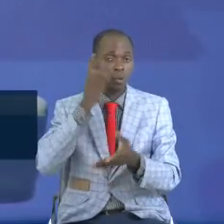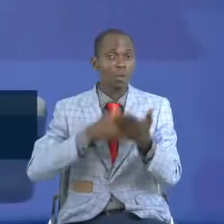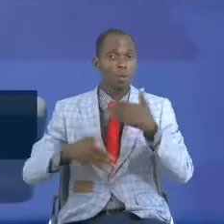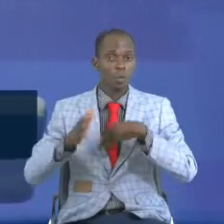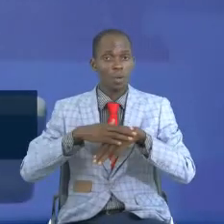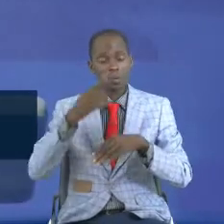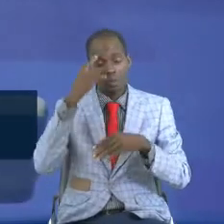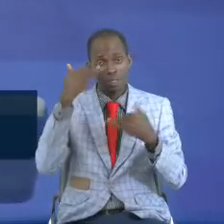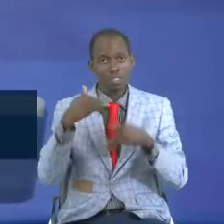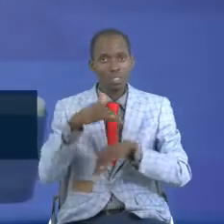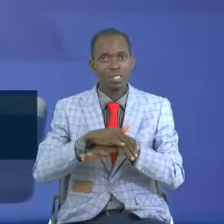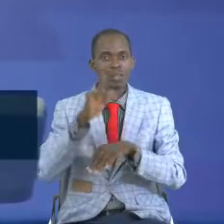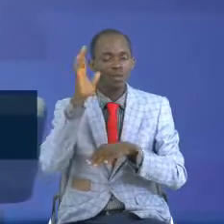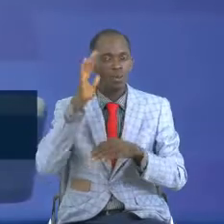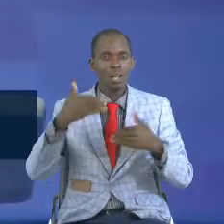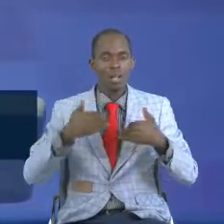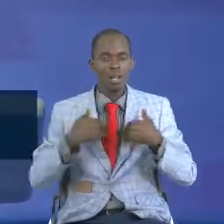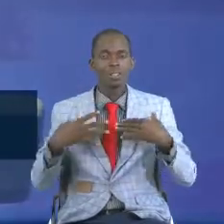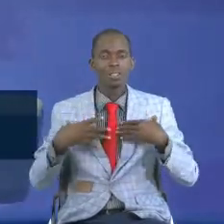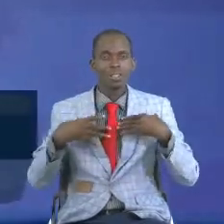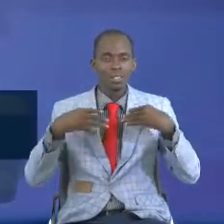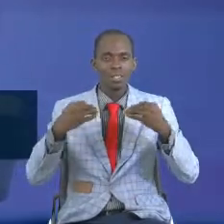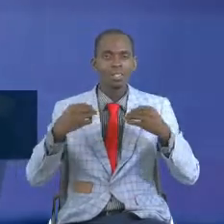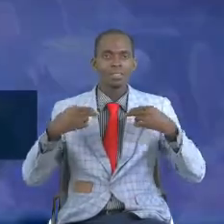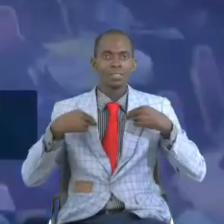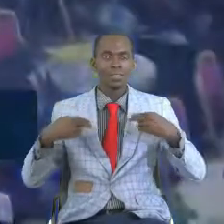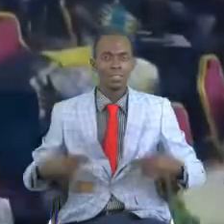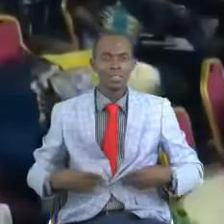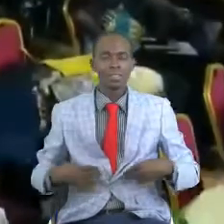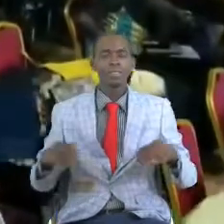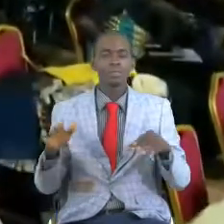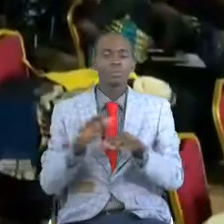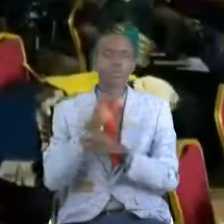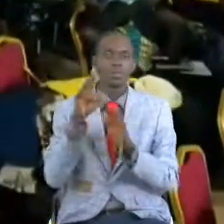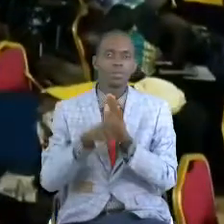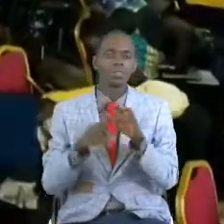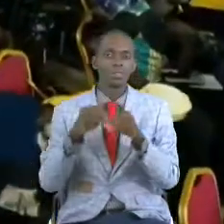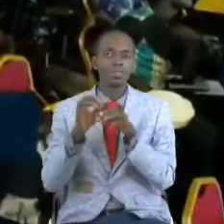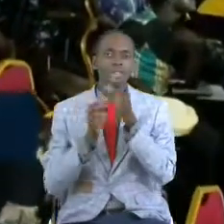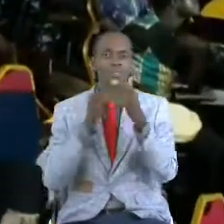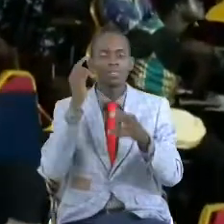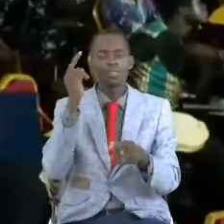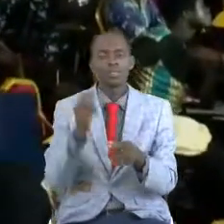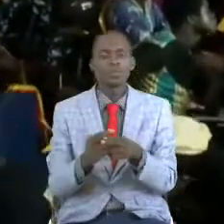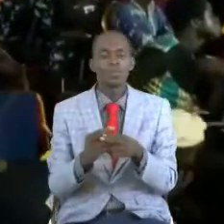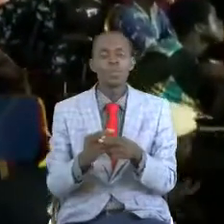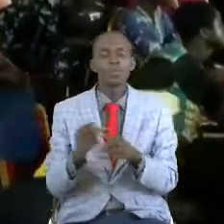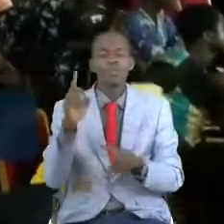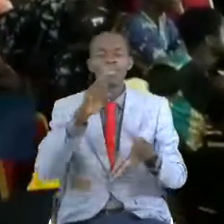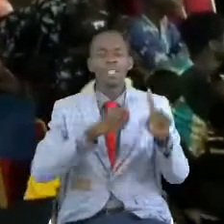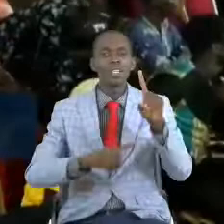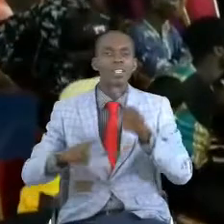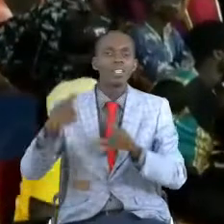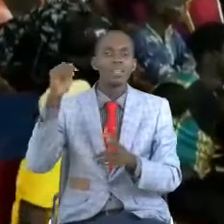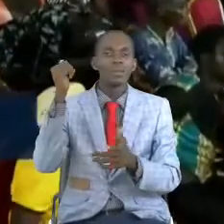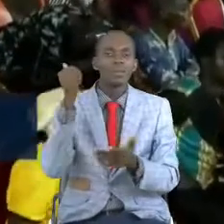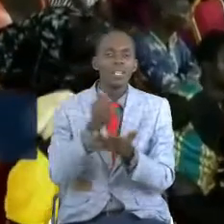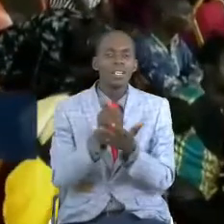health, wellness, wholeness in Jesus' name. Another amen.